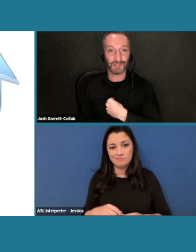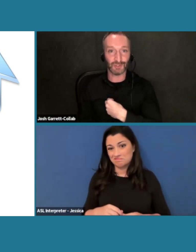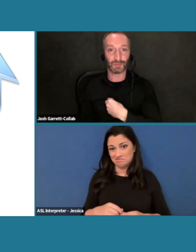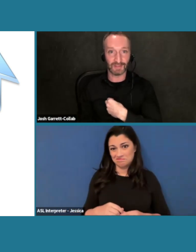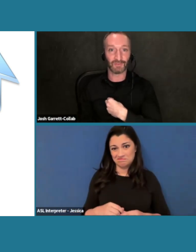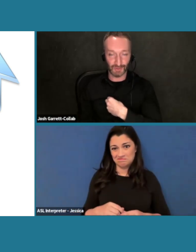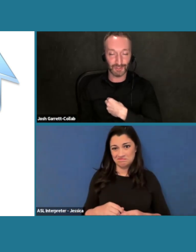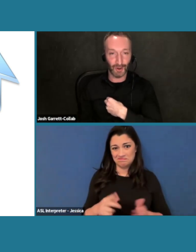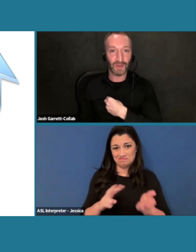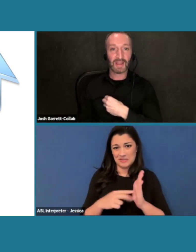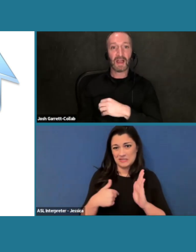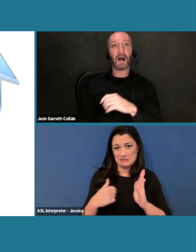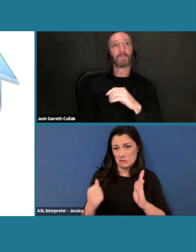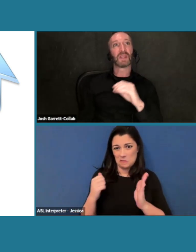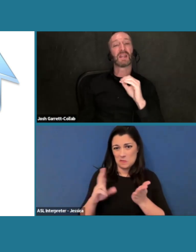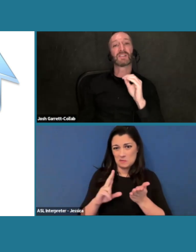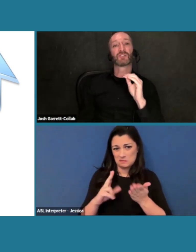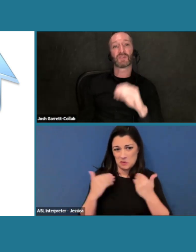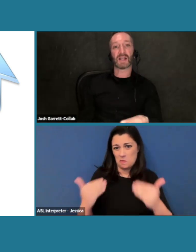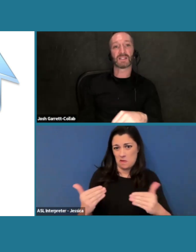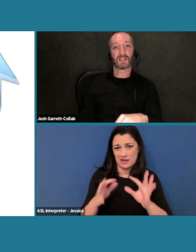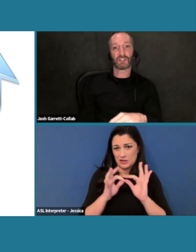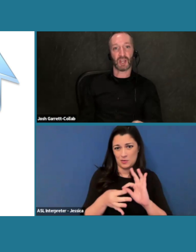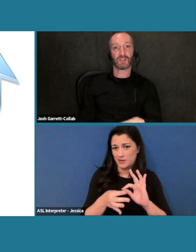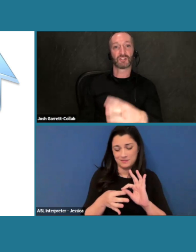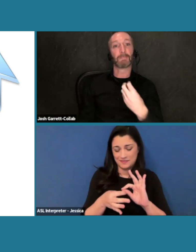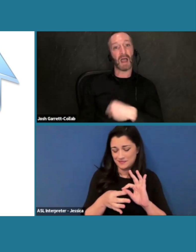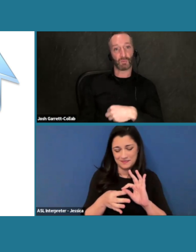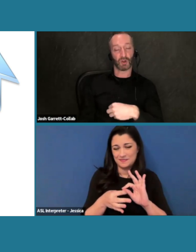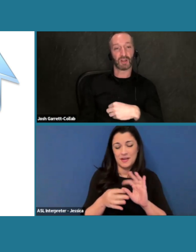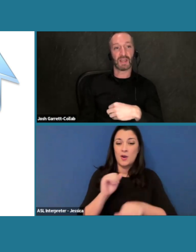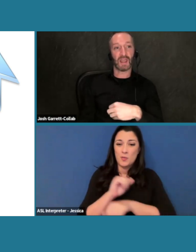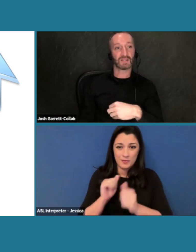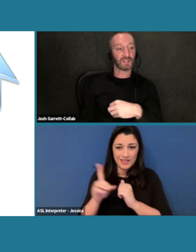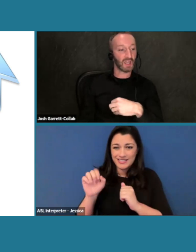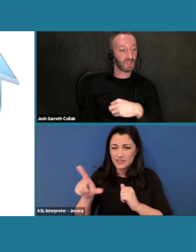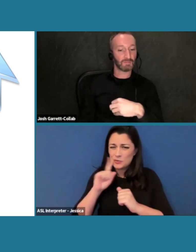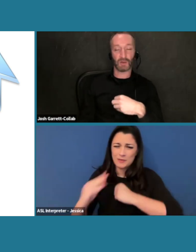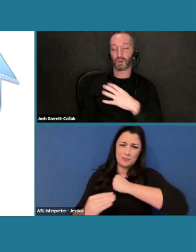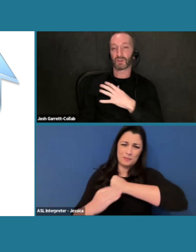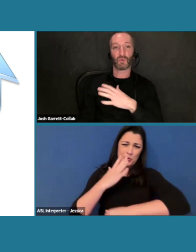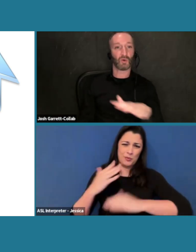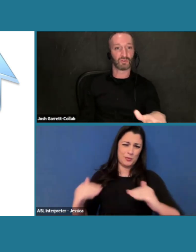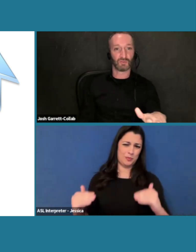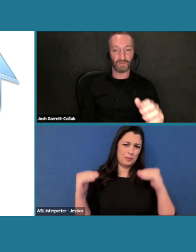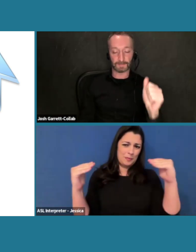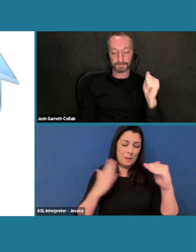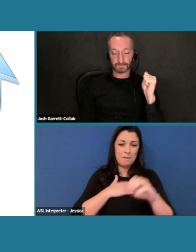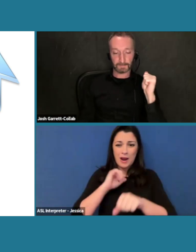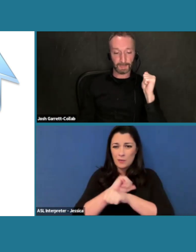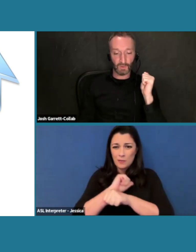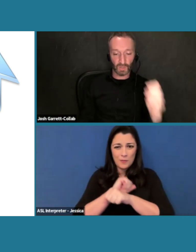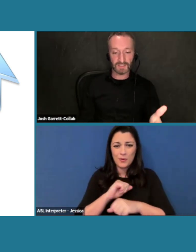sign up to interpret for the show. It has drastically changed my work. It has taken my work to a whole new